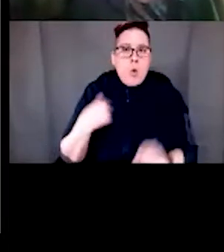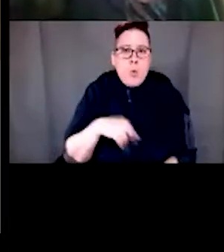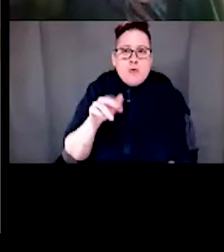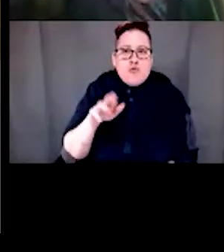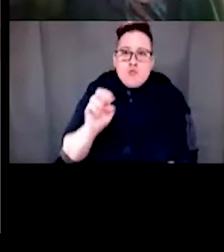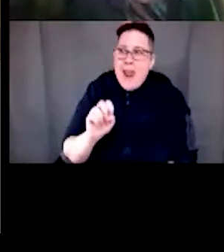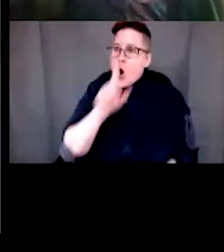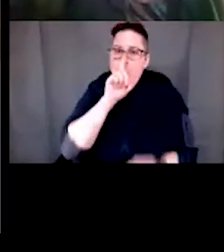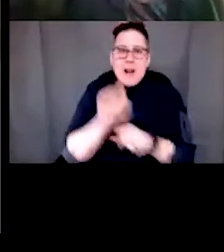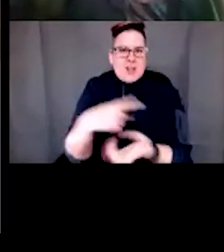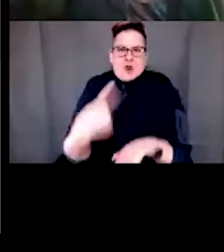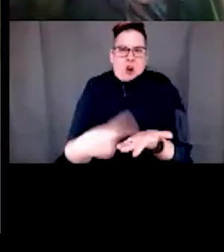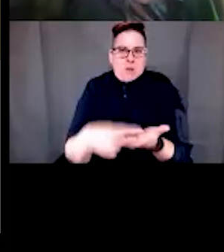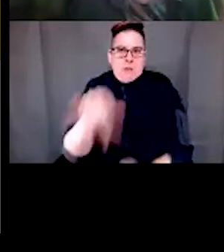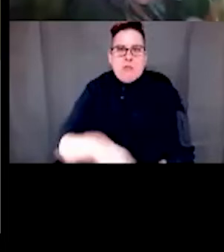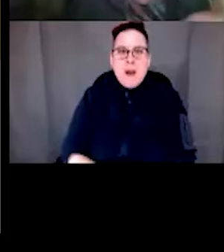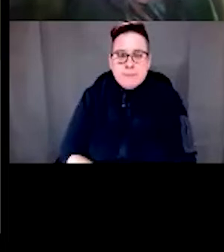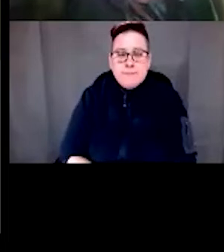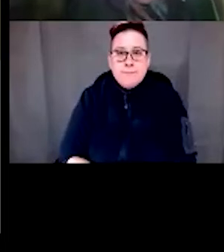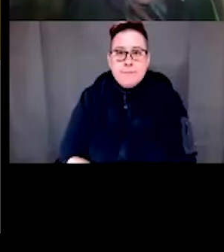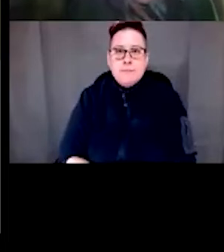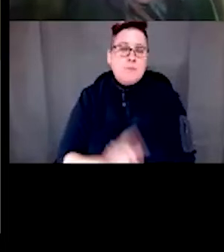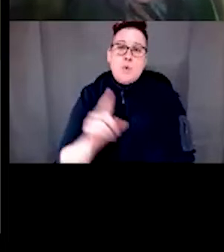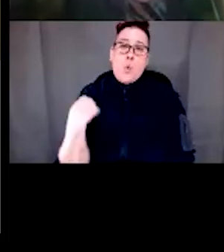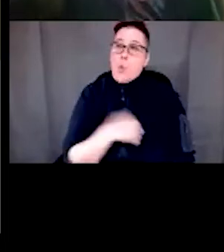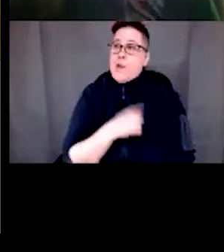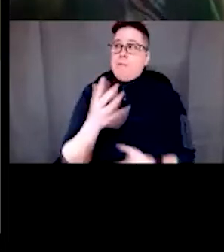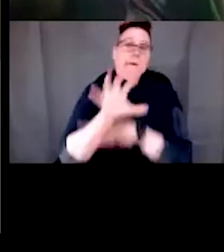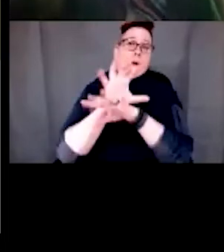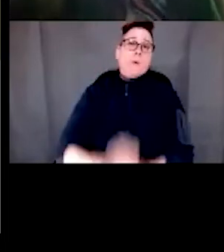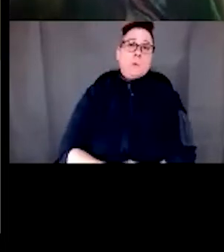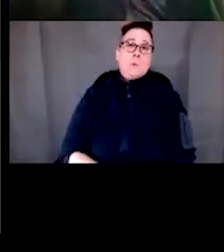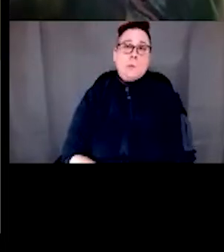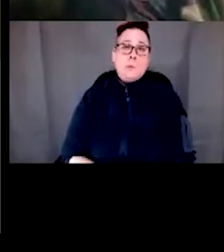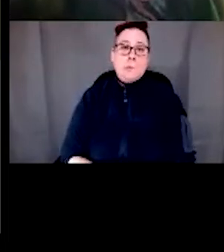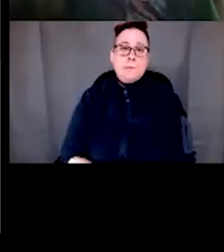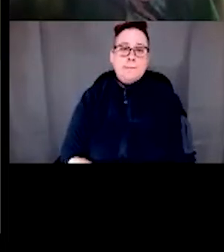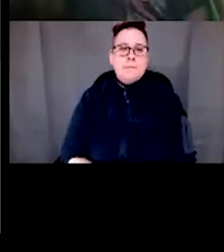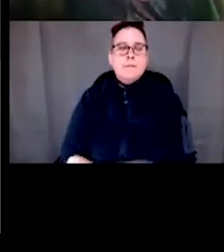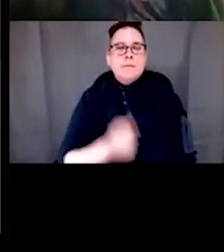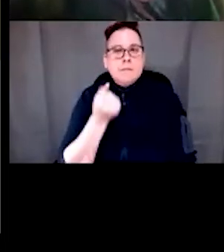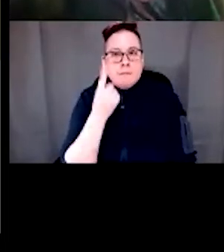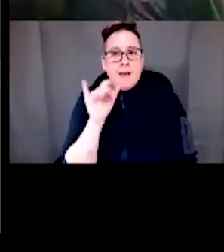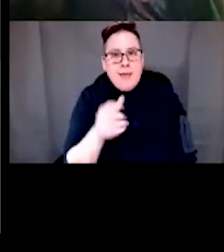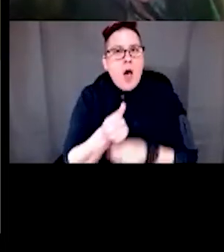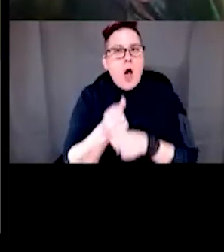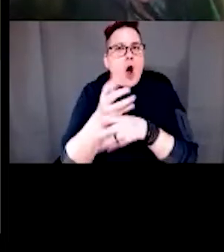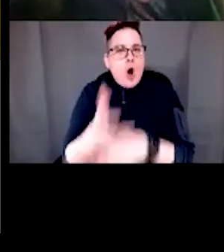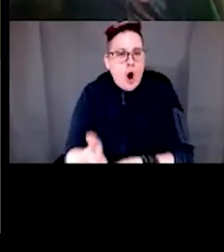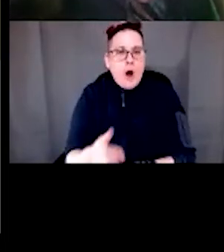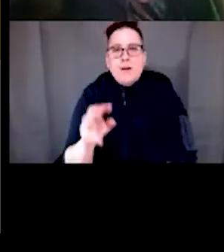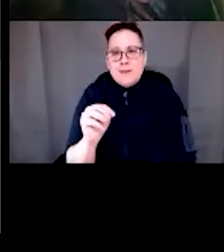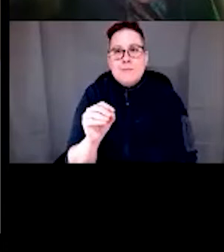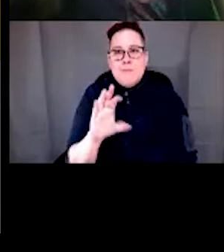really address. We just have adapted. Well, that causes over time moral